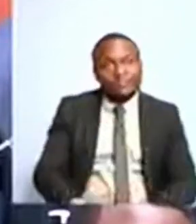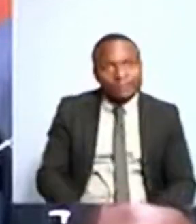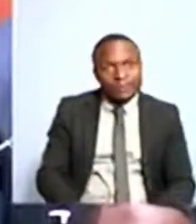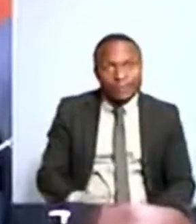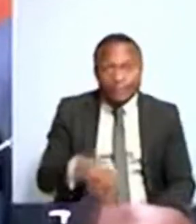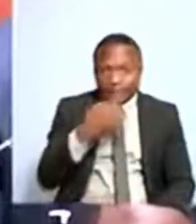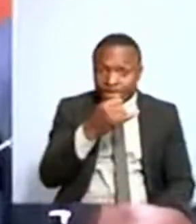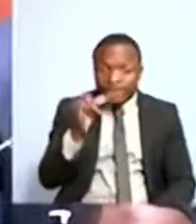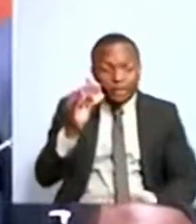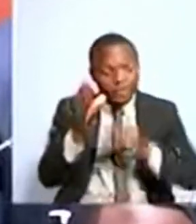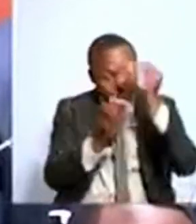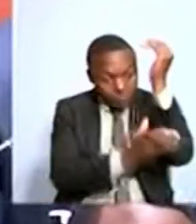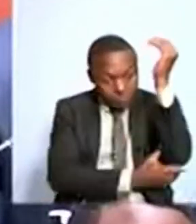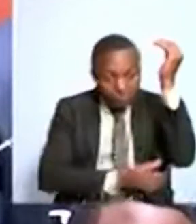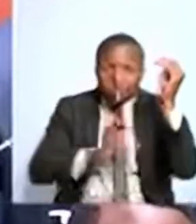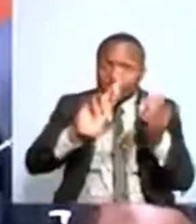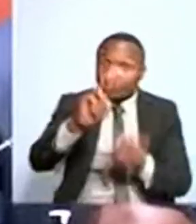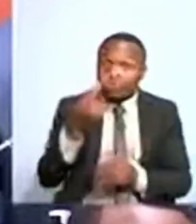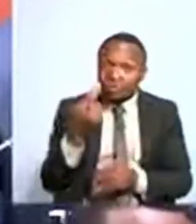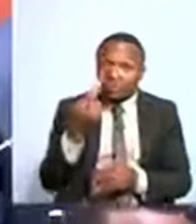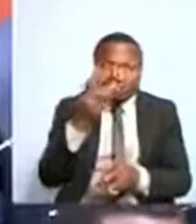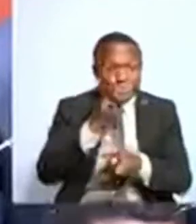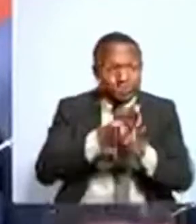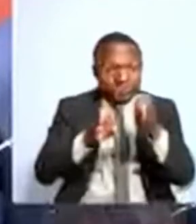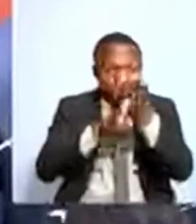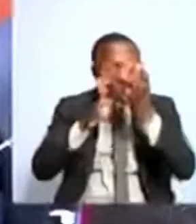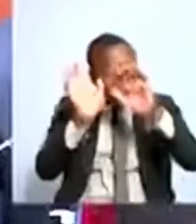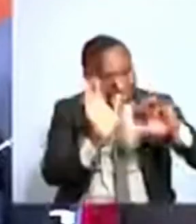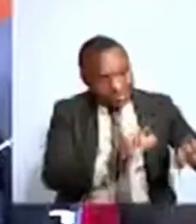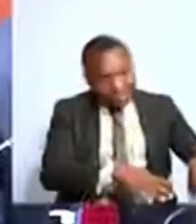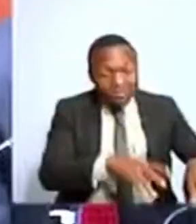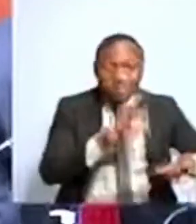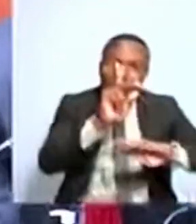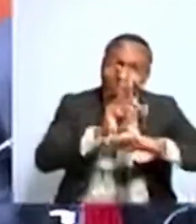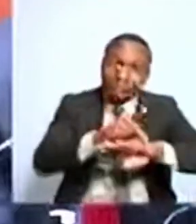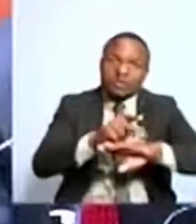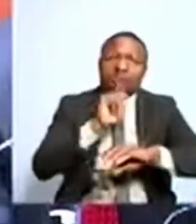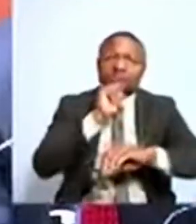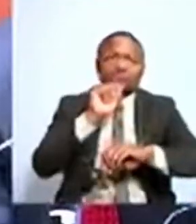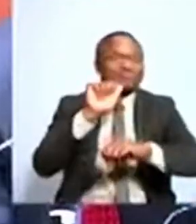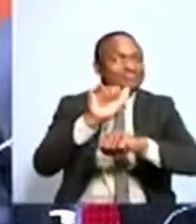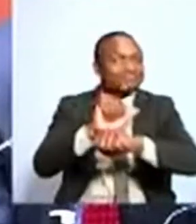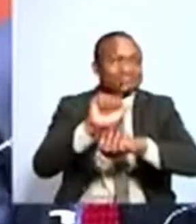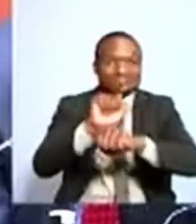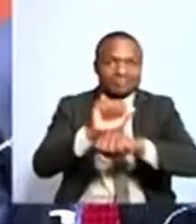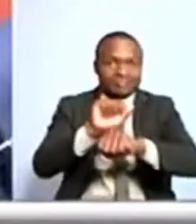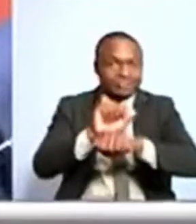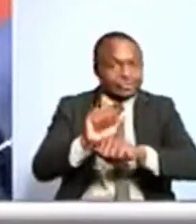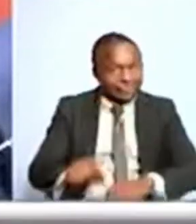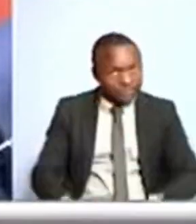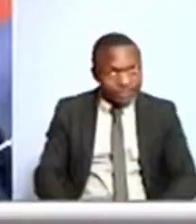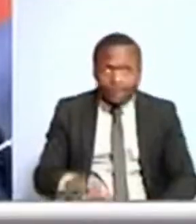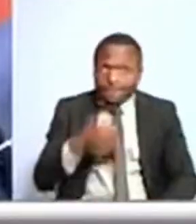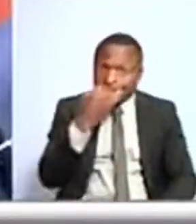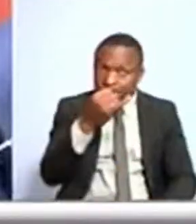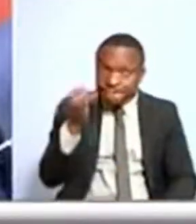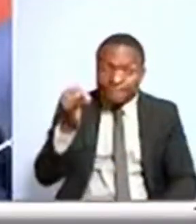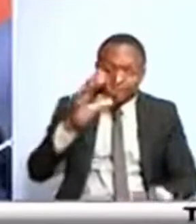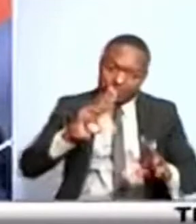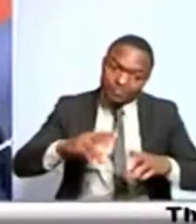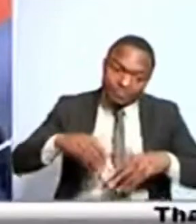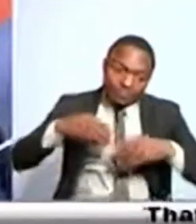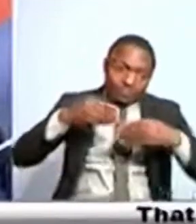issues of poor recovery for contractors who have left site and have not performed, issues of